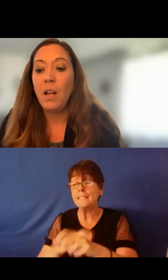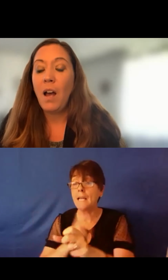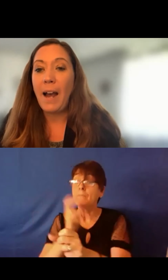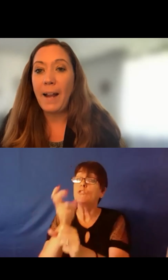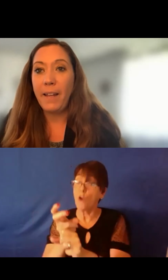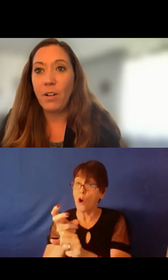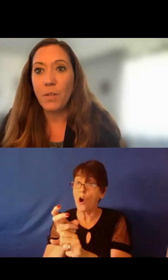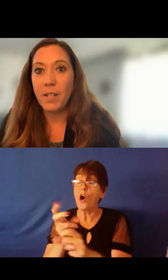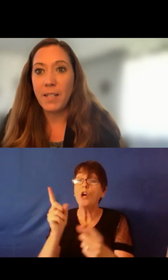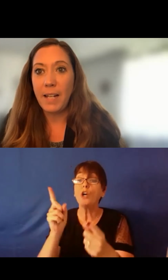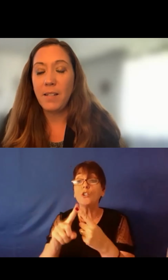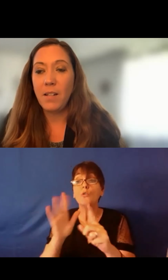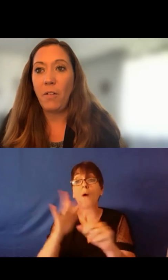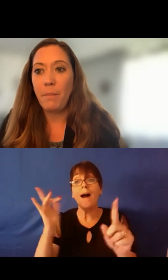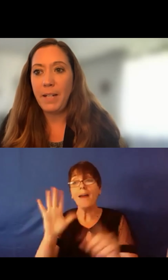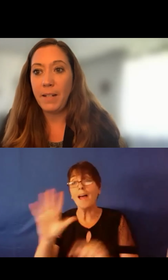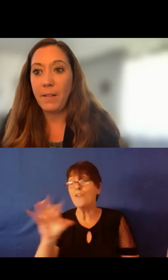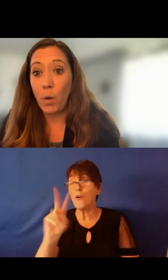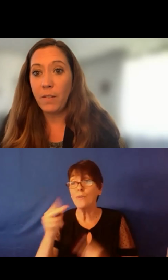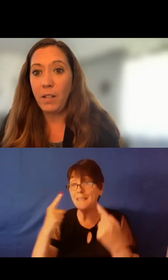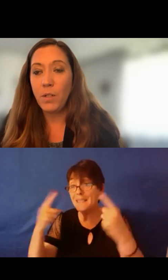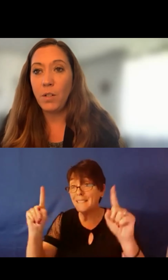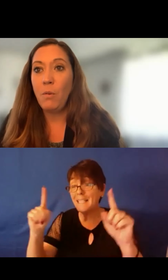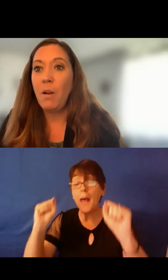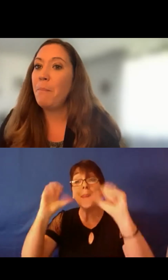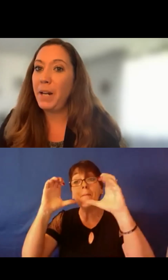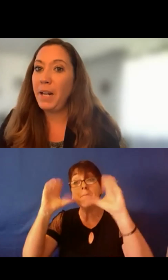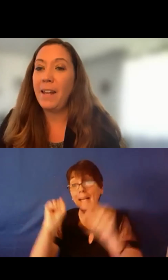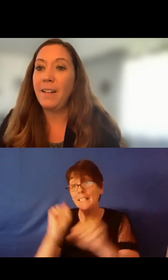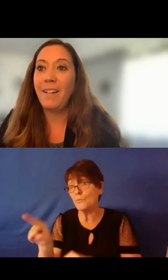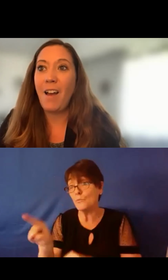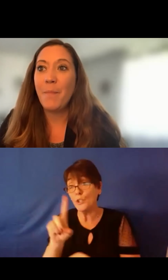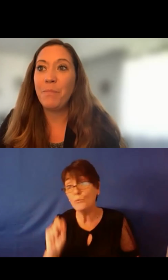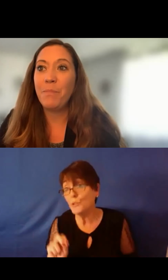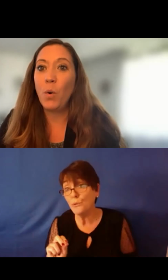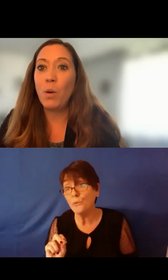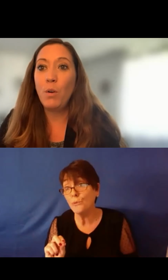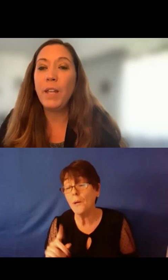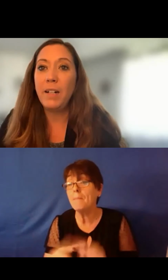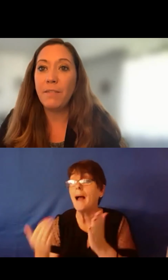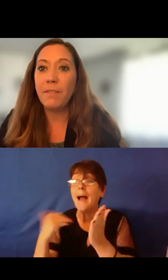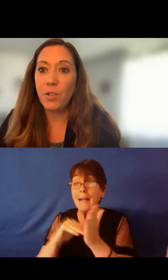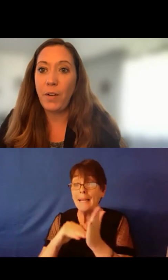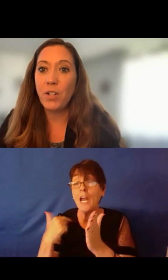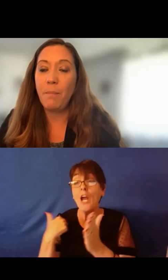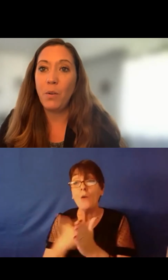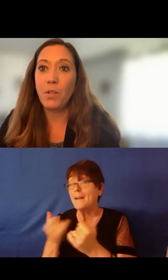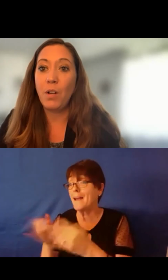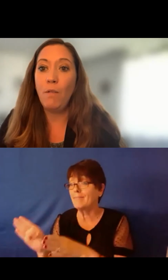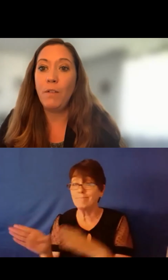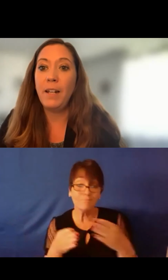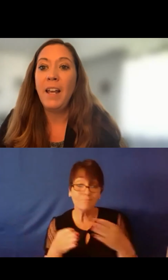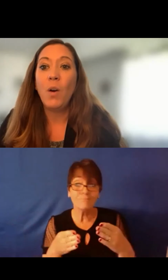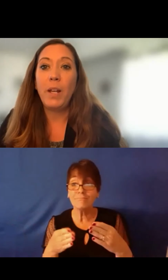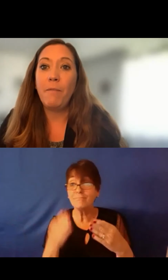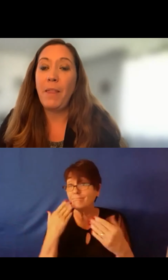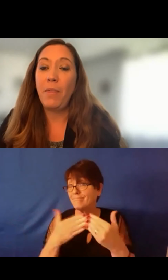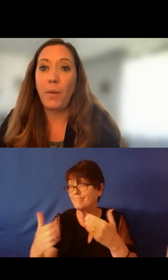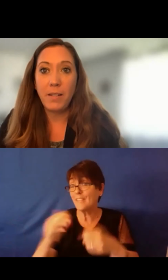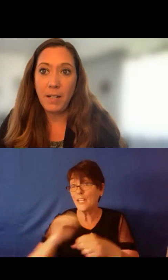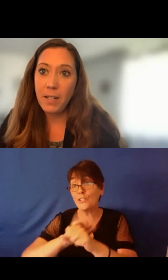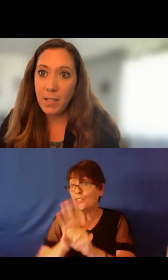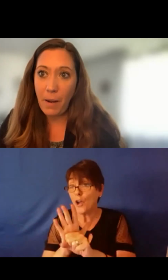to highlight your own successes and all the amazing work that you do. But again, we're moving in a different direction post-COVID. We